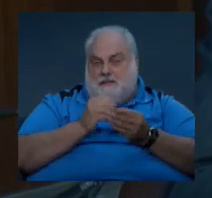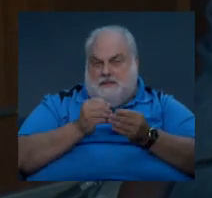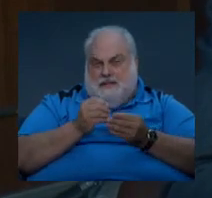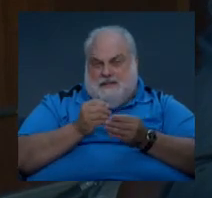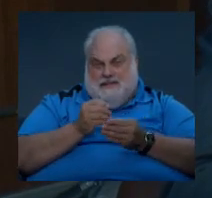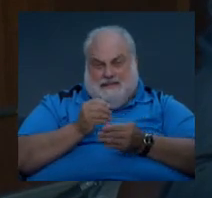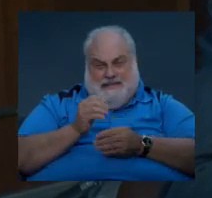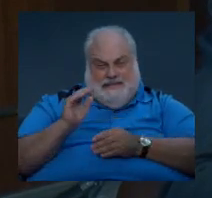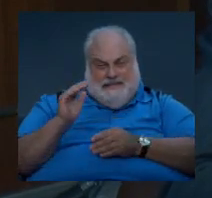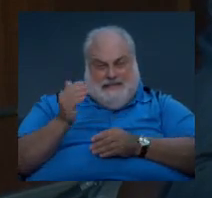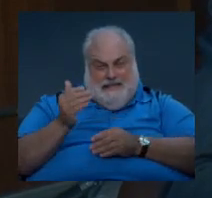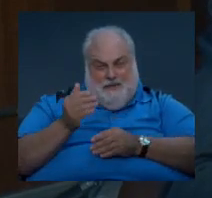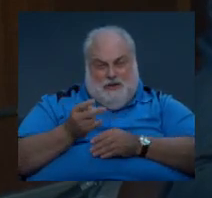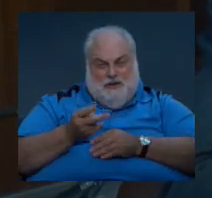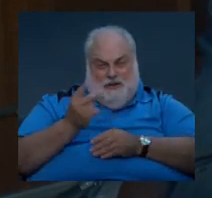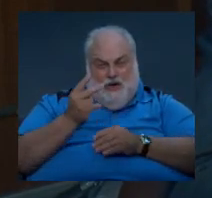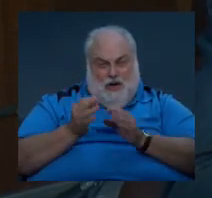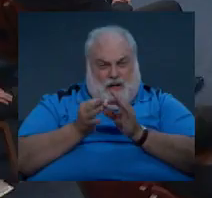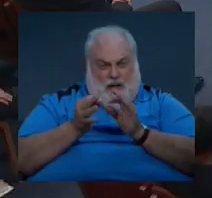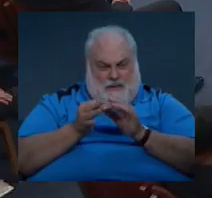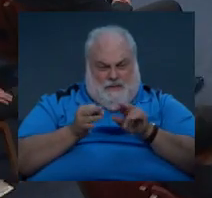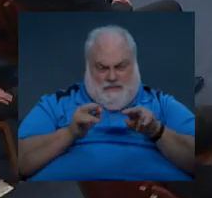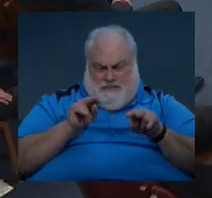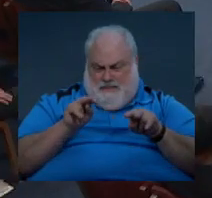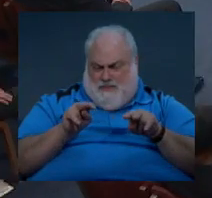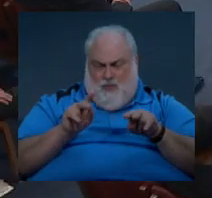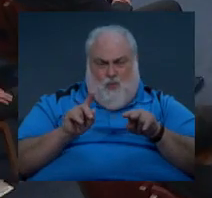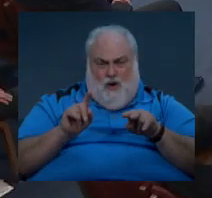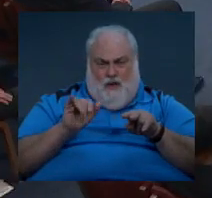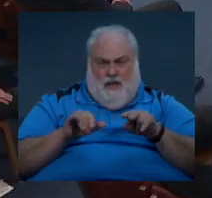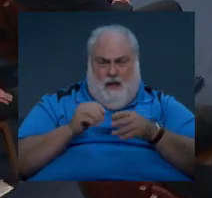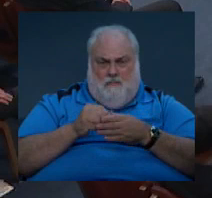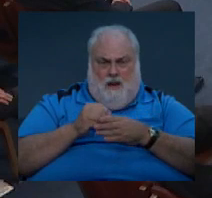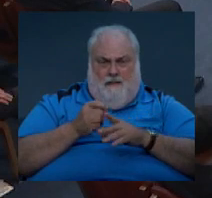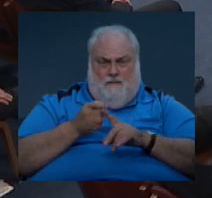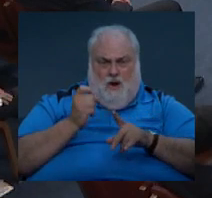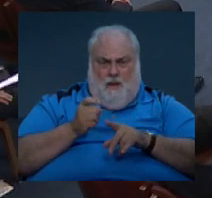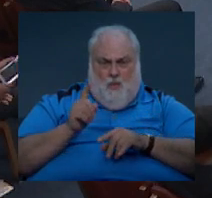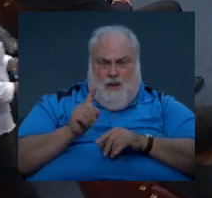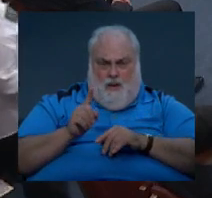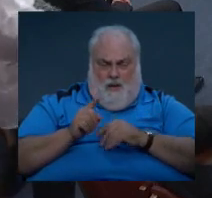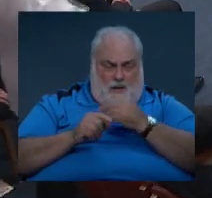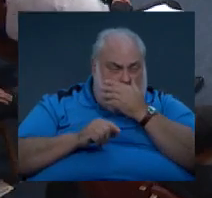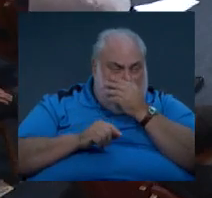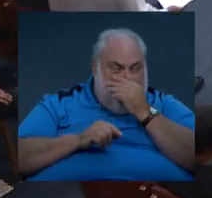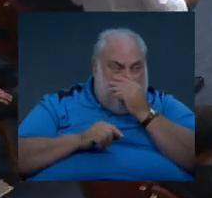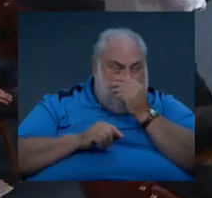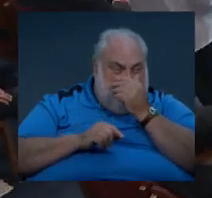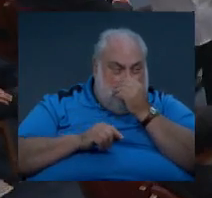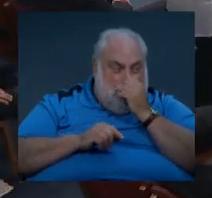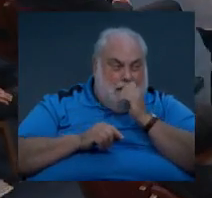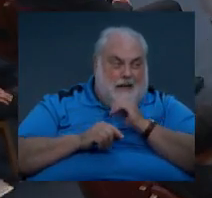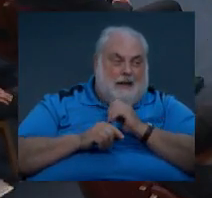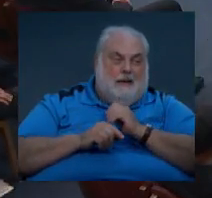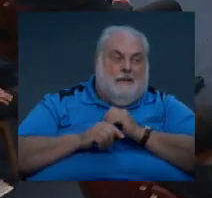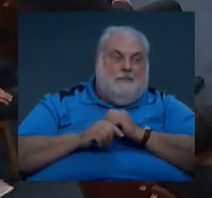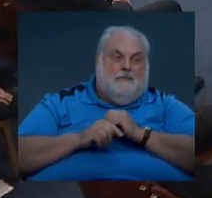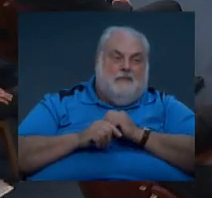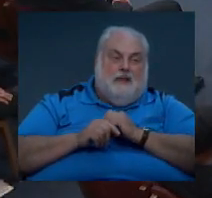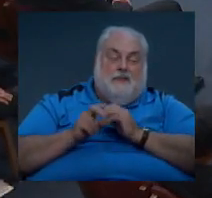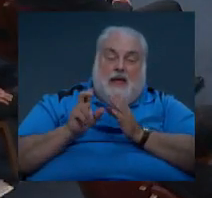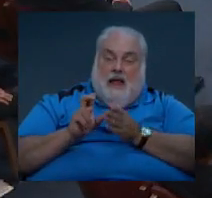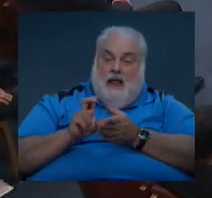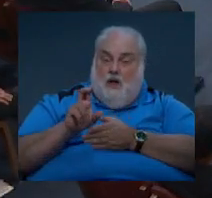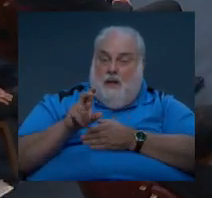2. Yeah, so I'm trying to figure out, did that money, and Bruce, can you answer, did that money come out of the